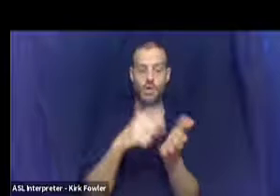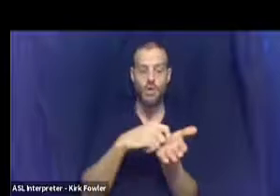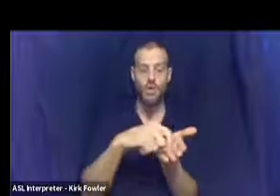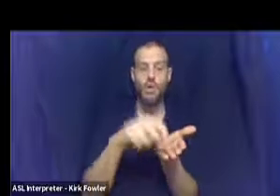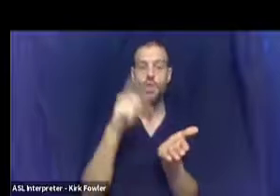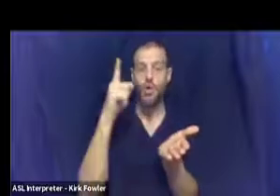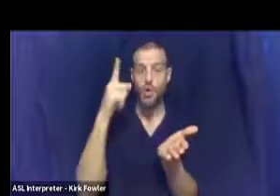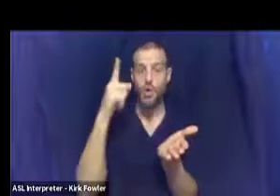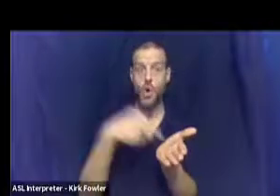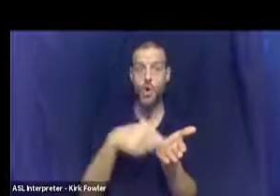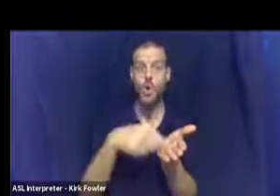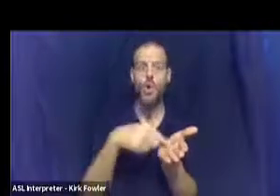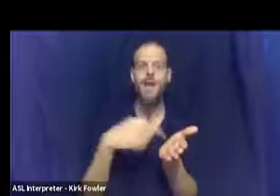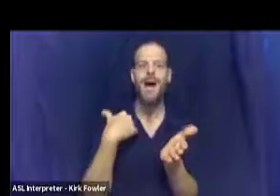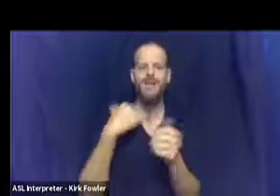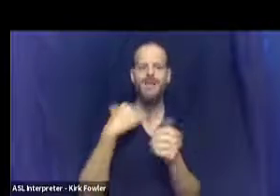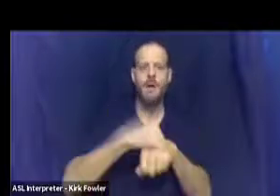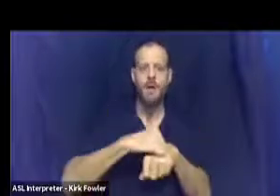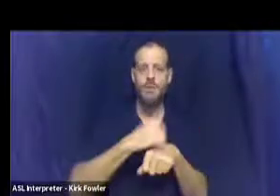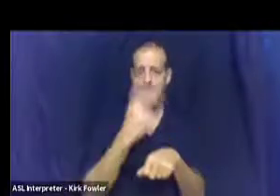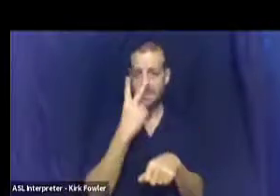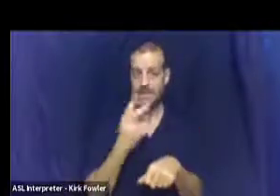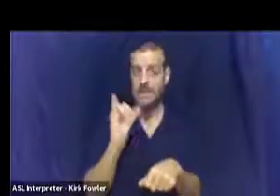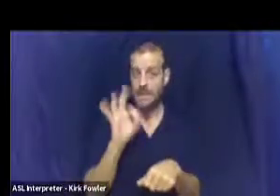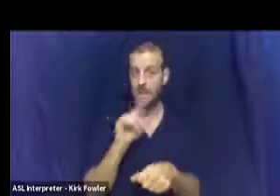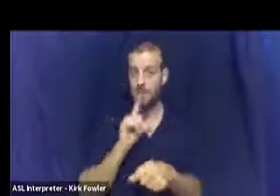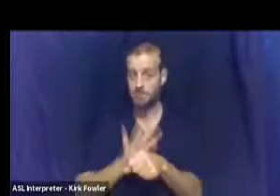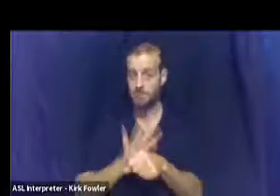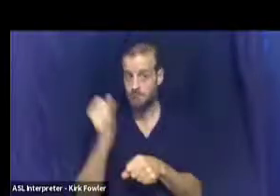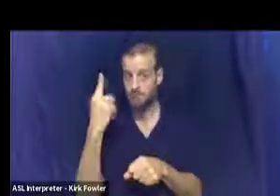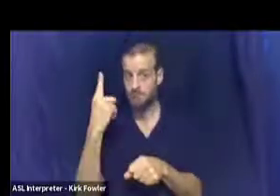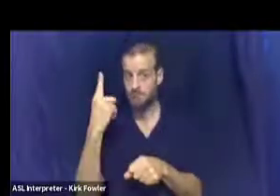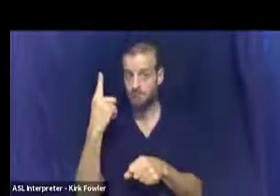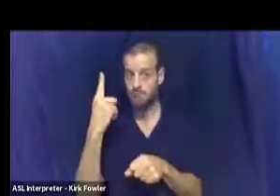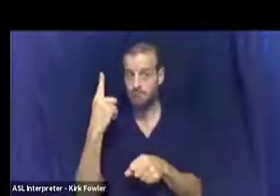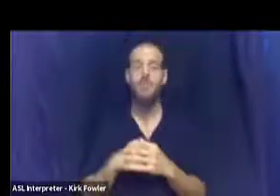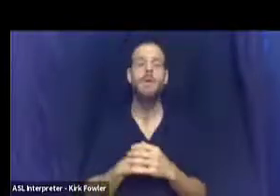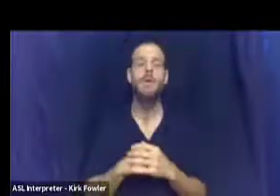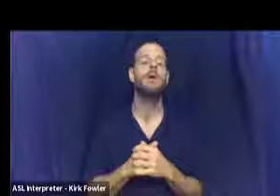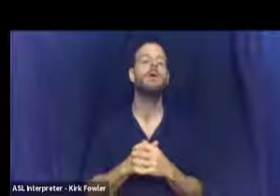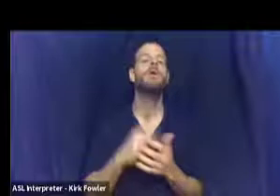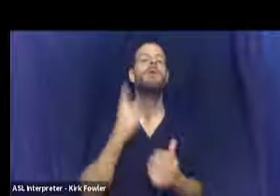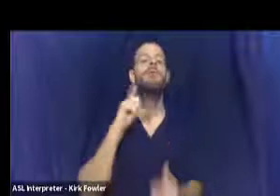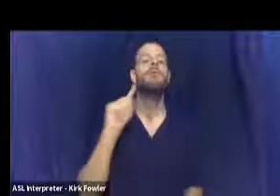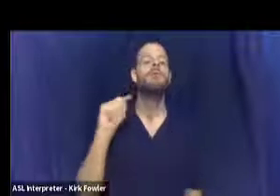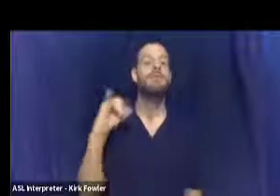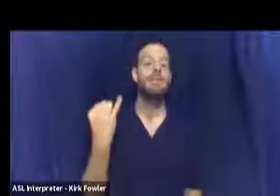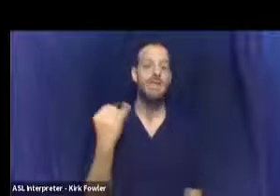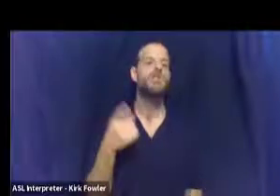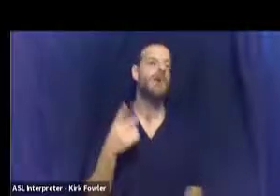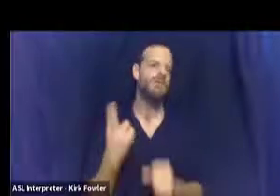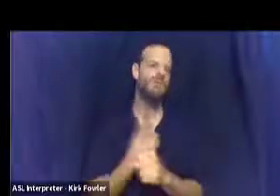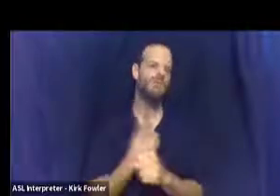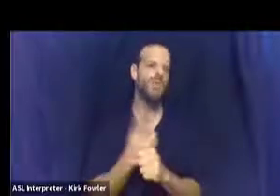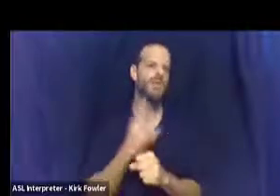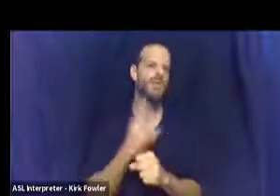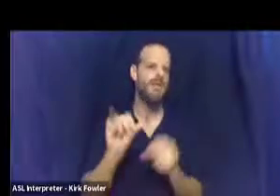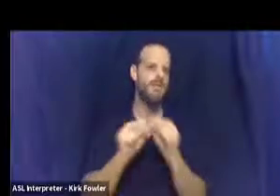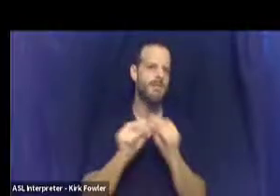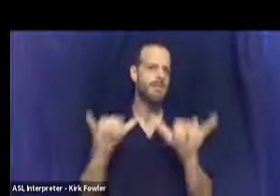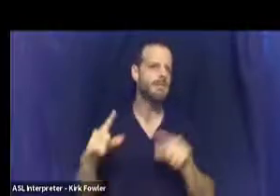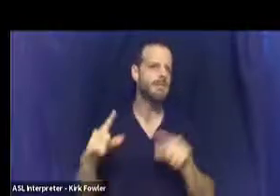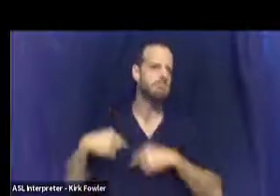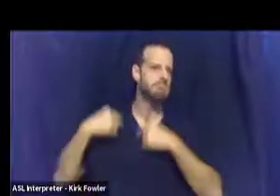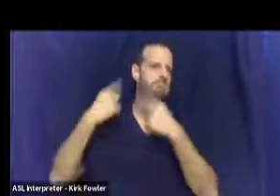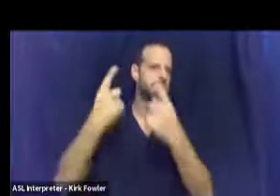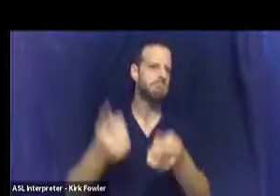they've actually understood the item or not. Again, for TJ in this situation, he had been using the system for a while, but we want